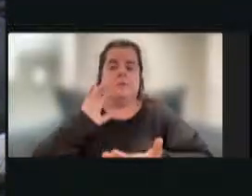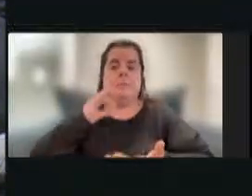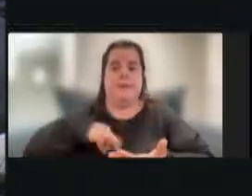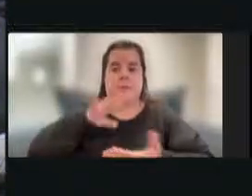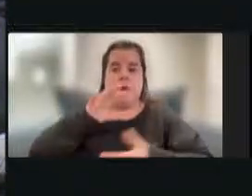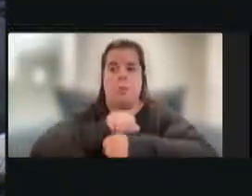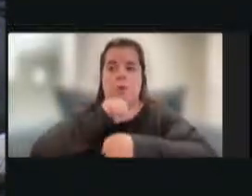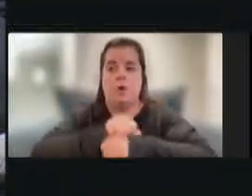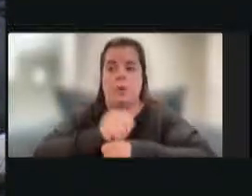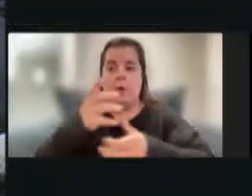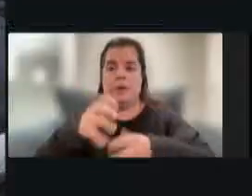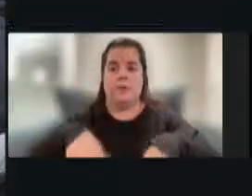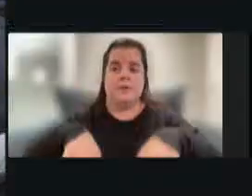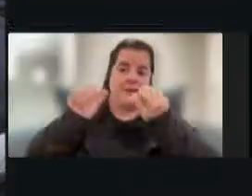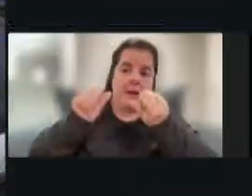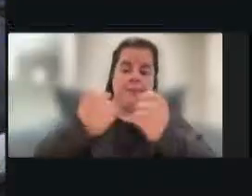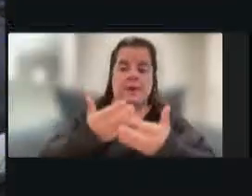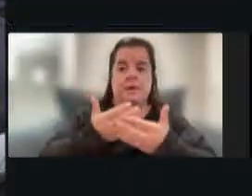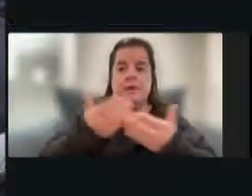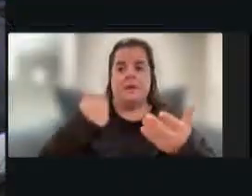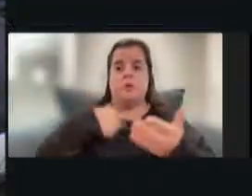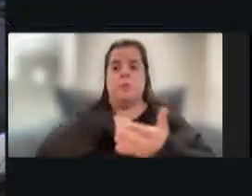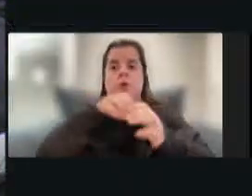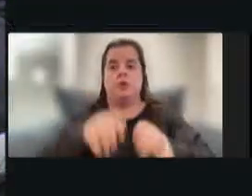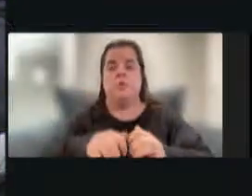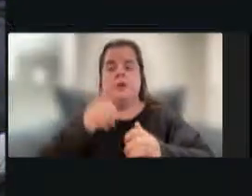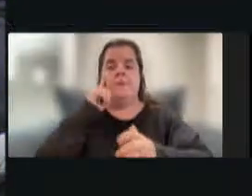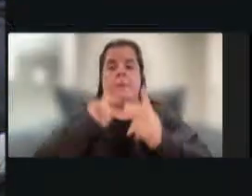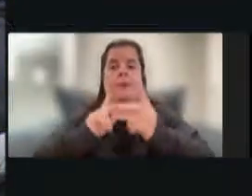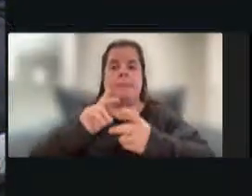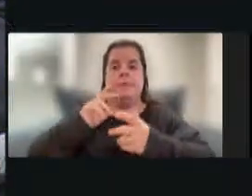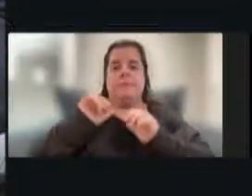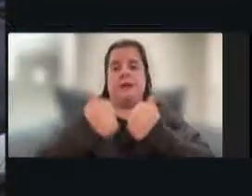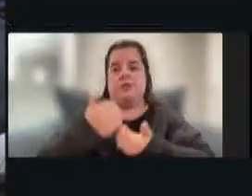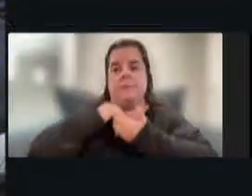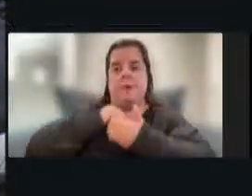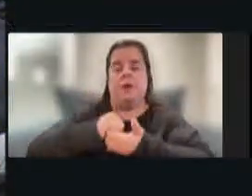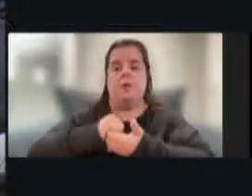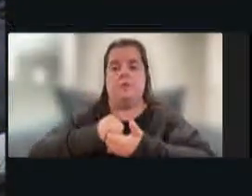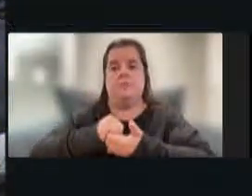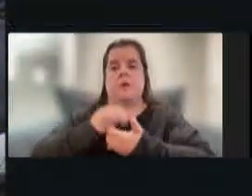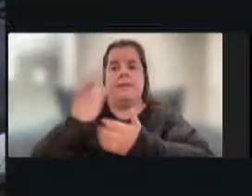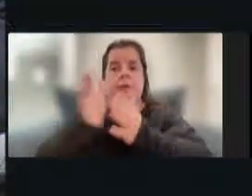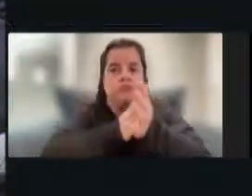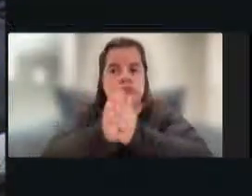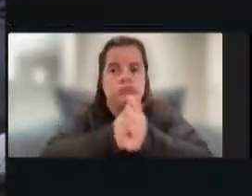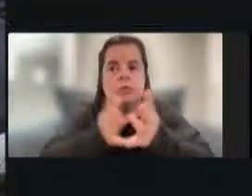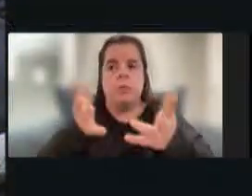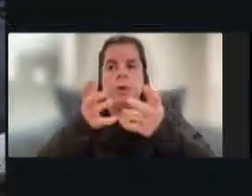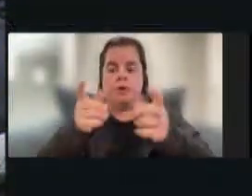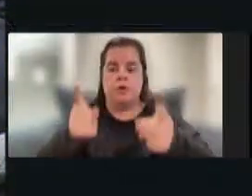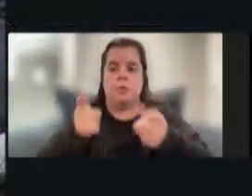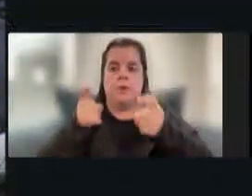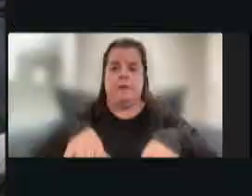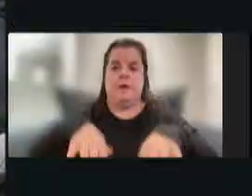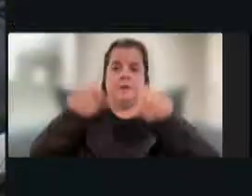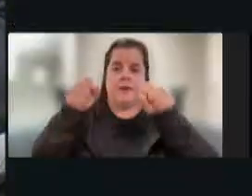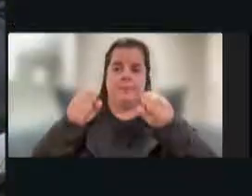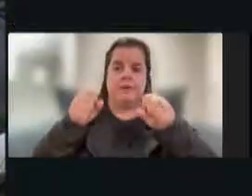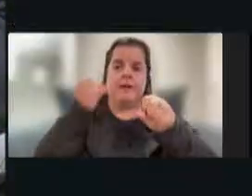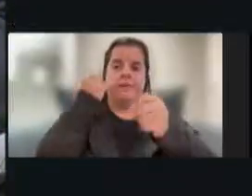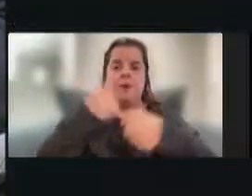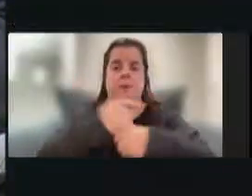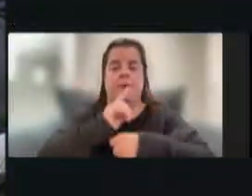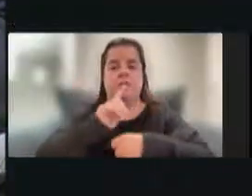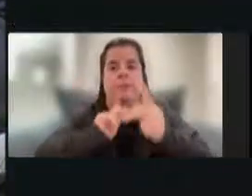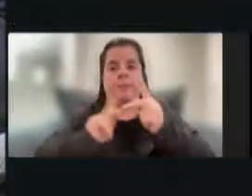adopt models by any of those public agencies and partners, and they should be urgently looking to adopt those if they want to ensure that public